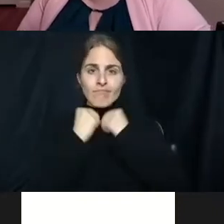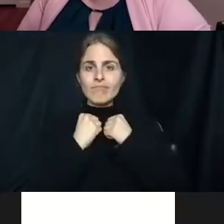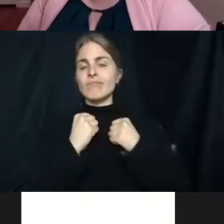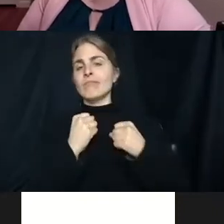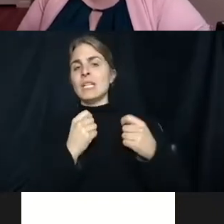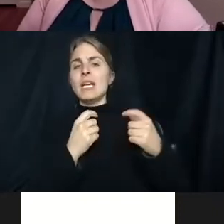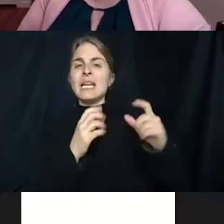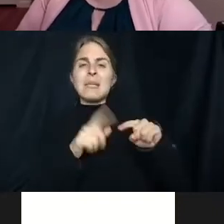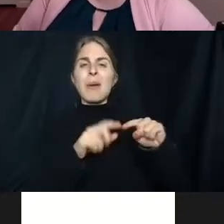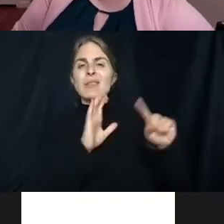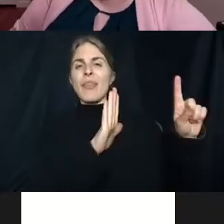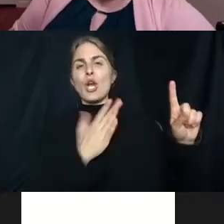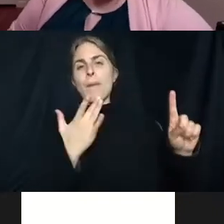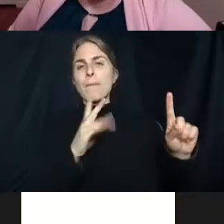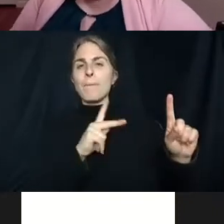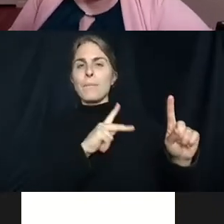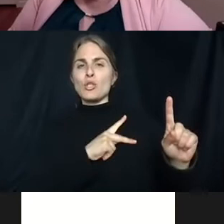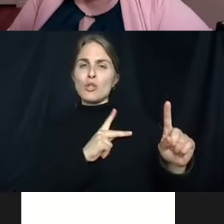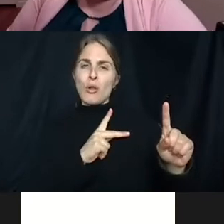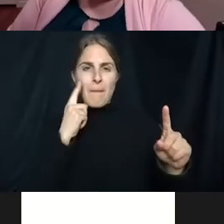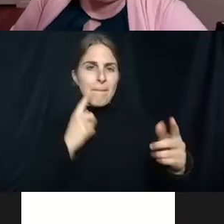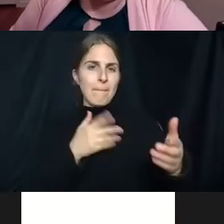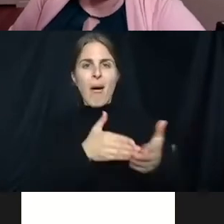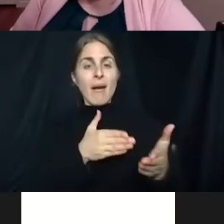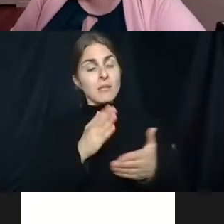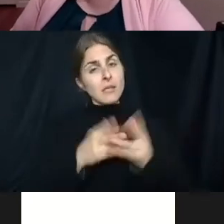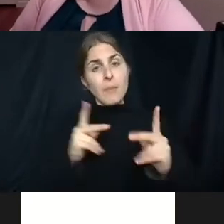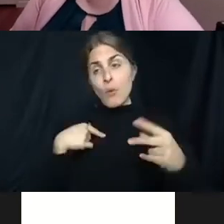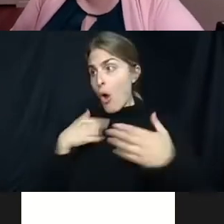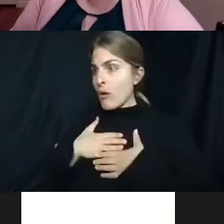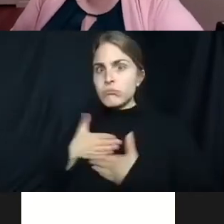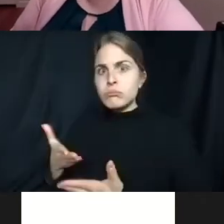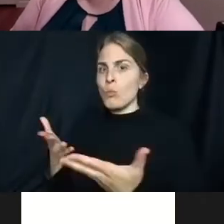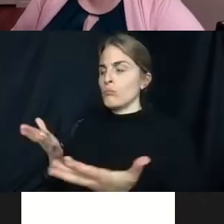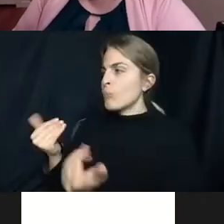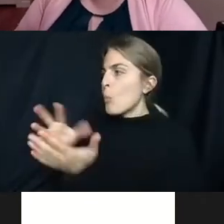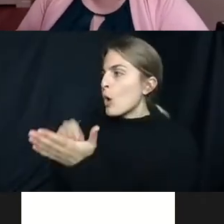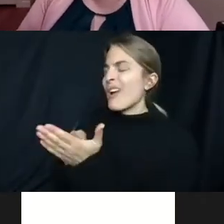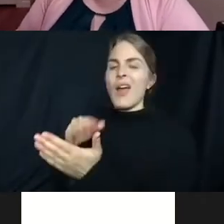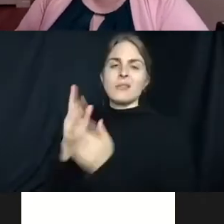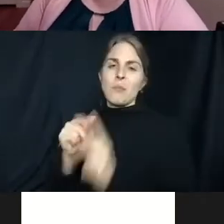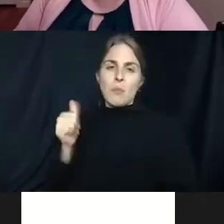bias is. Like, some folks are more open to learning and some aren't. So it's, yeah, case by case basis.